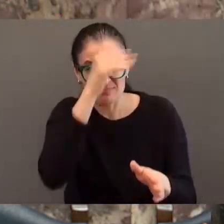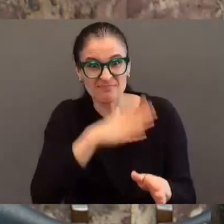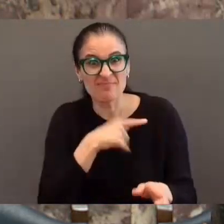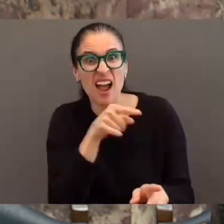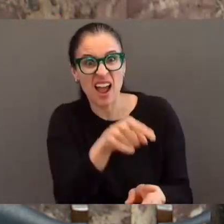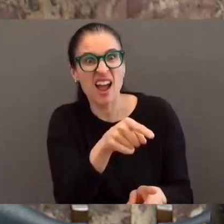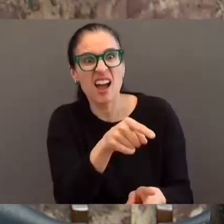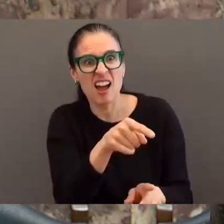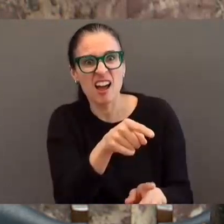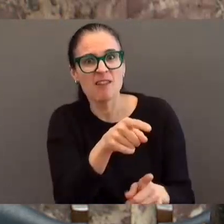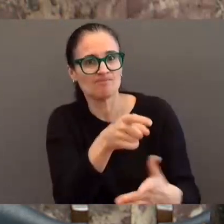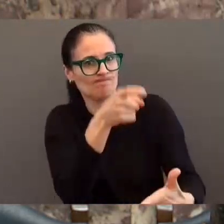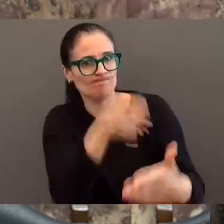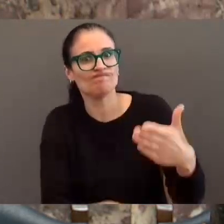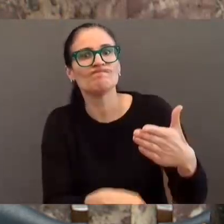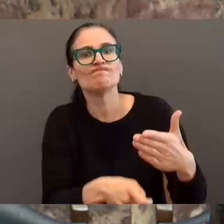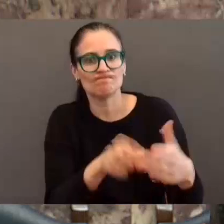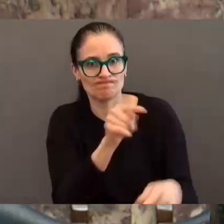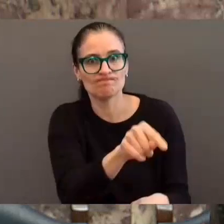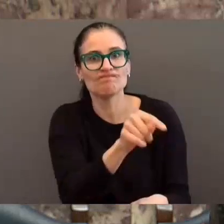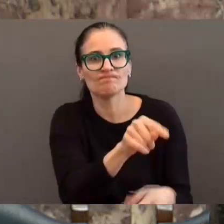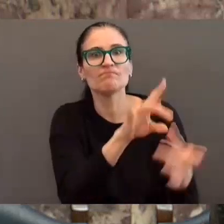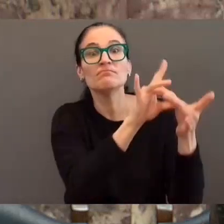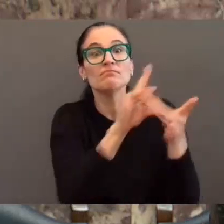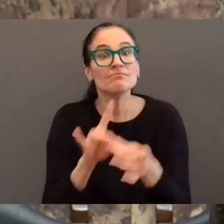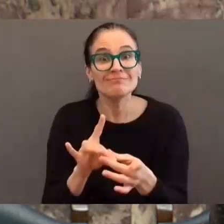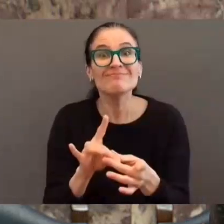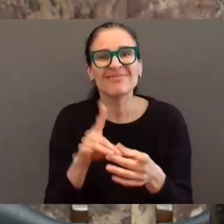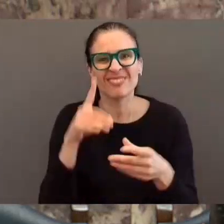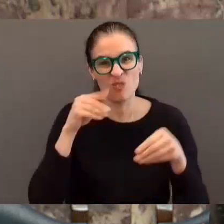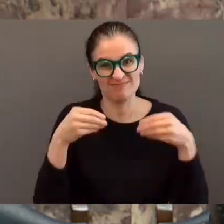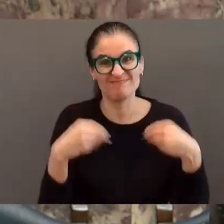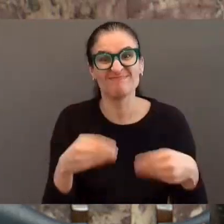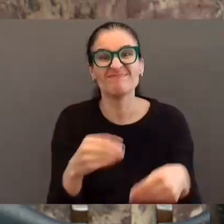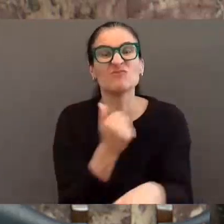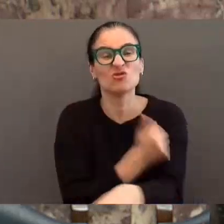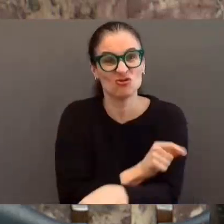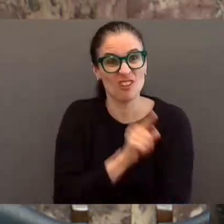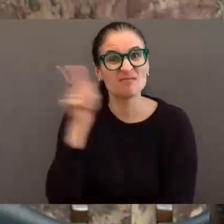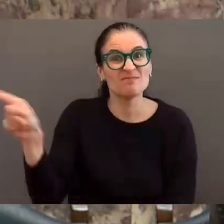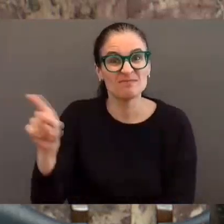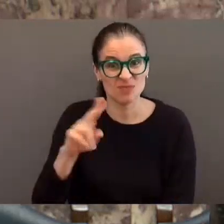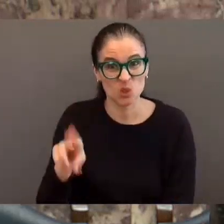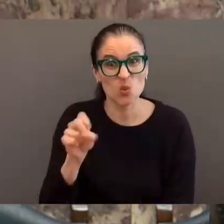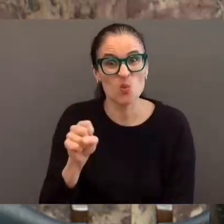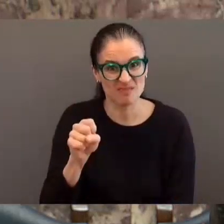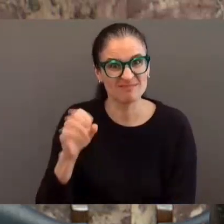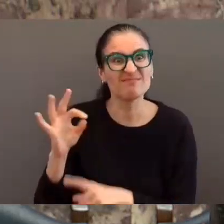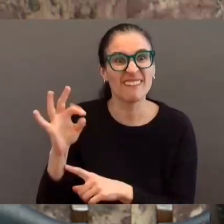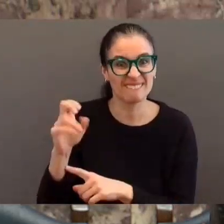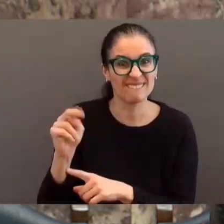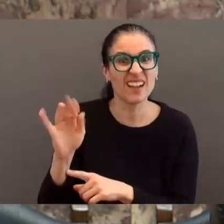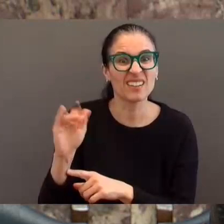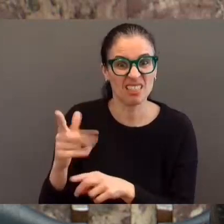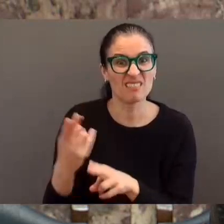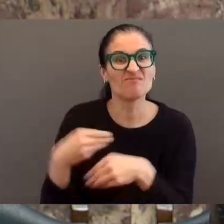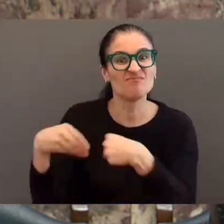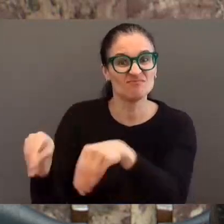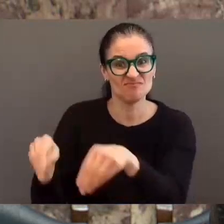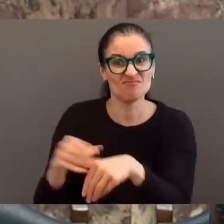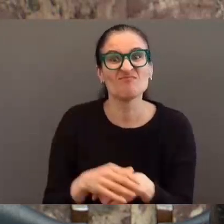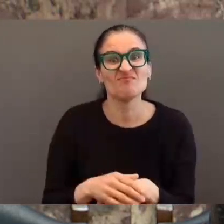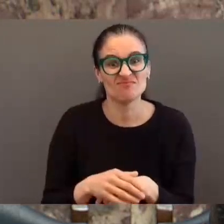750,000 people. Last fall, the RCMP pulled 54 kilograms of fentanyl